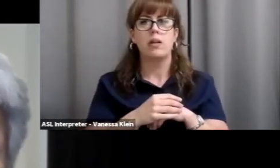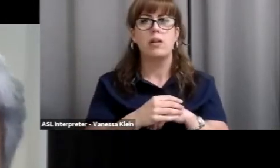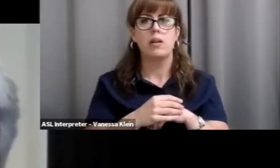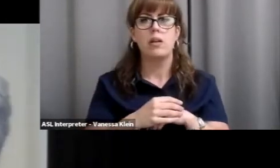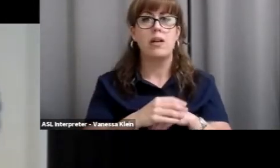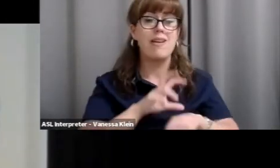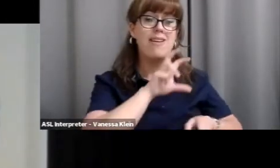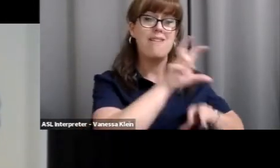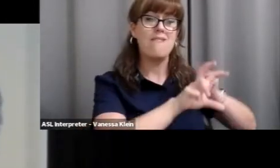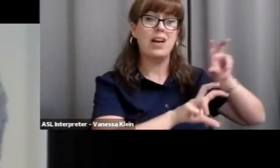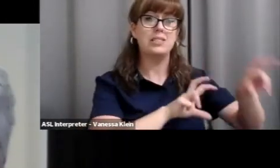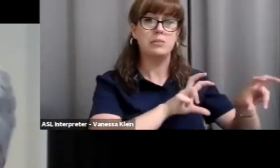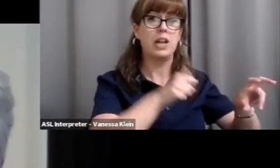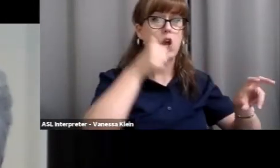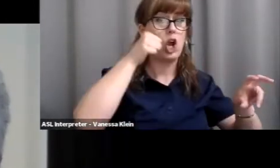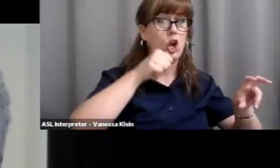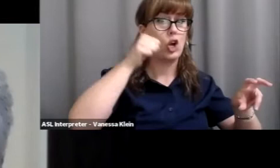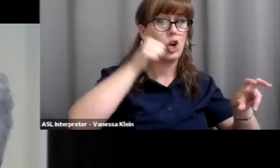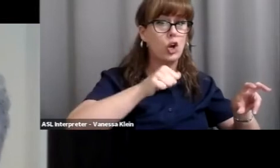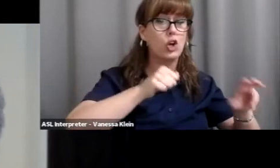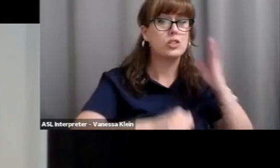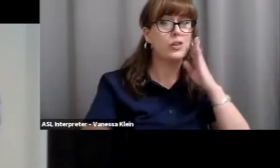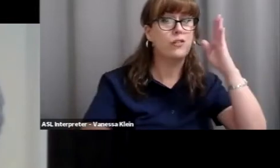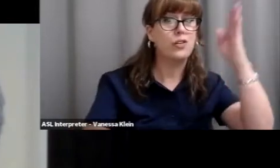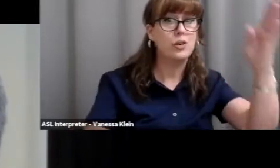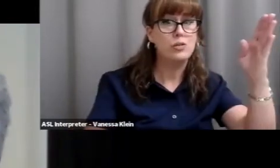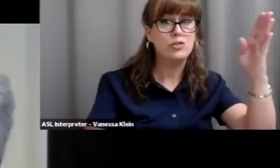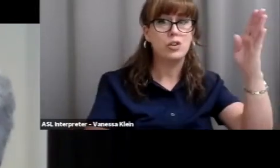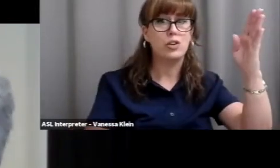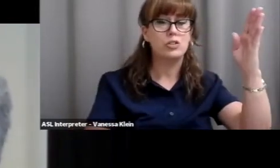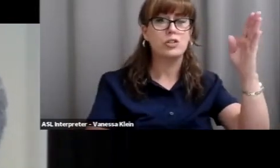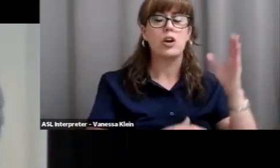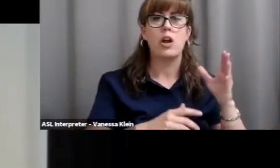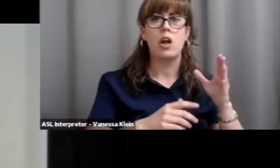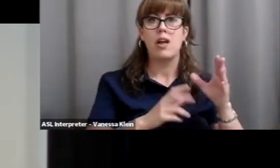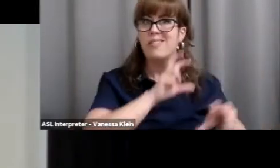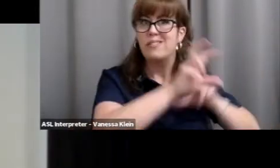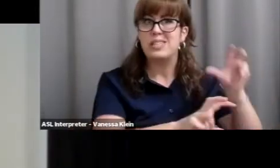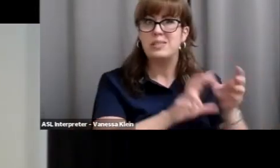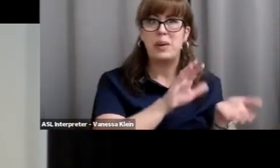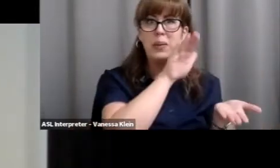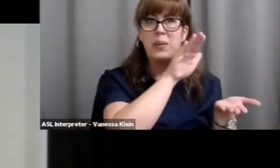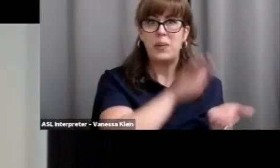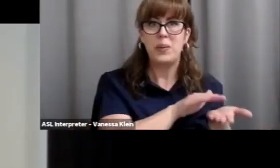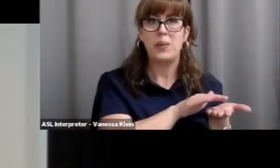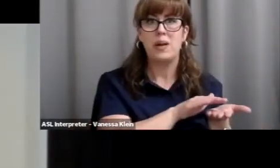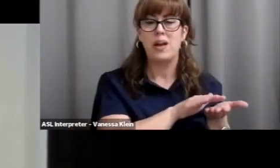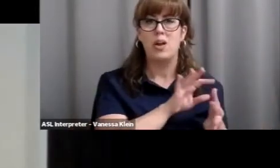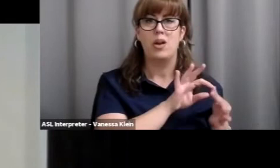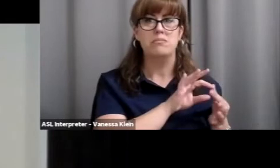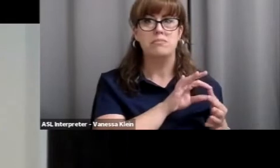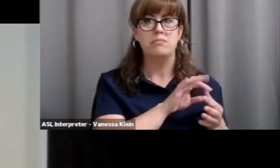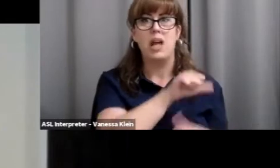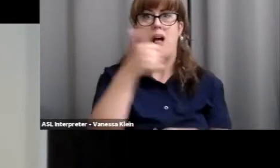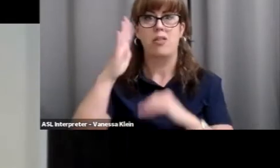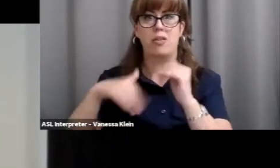a girl's future pathways beyond her getting married. Media can definitely help shift